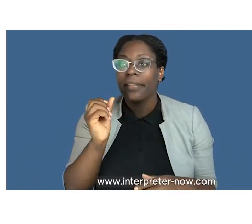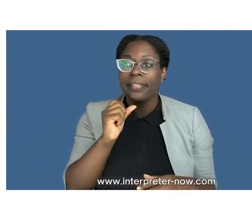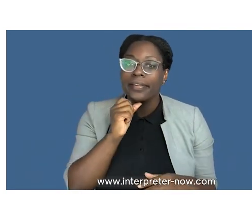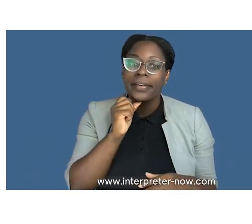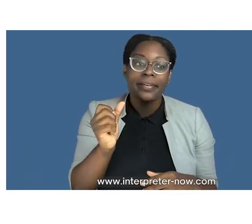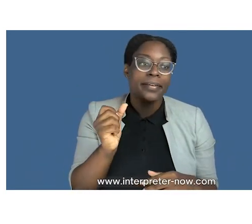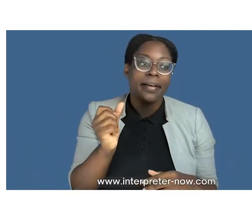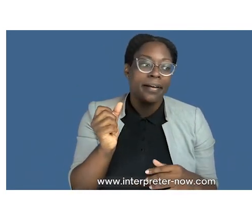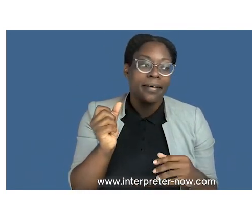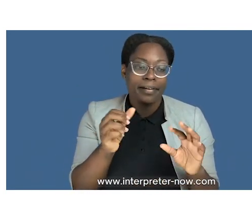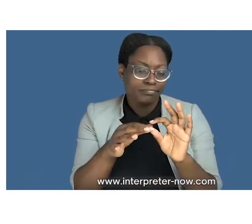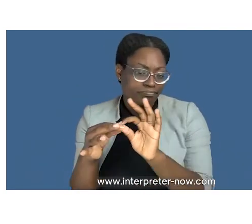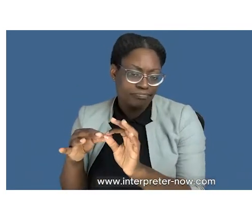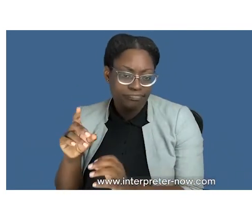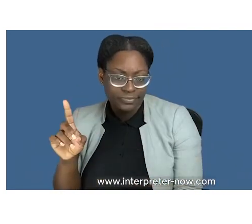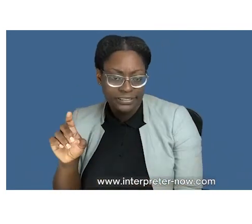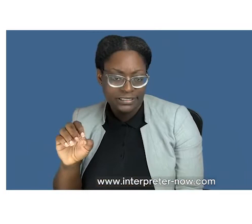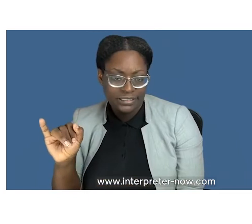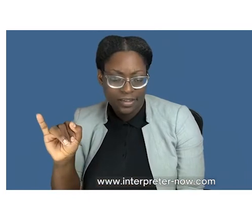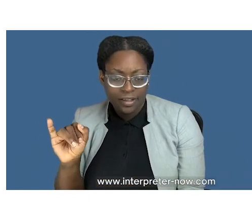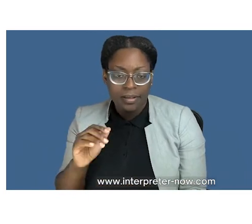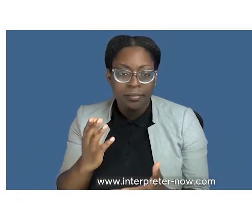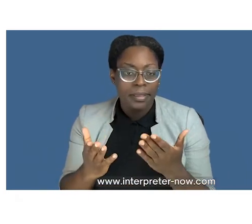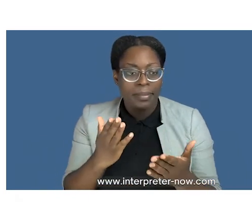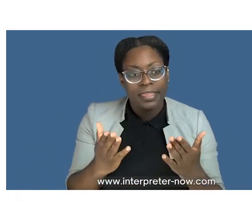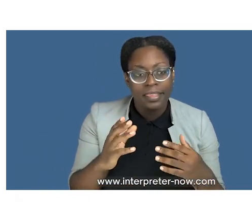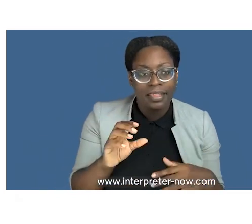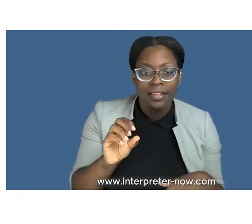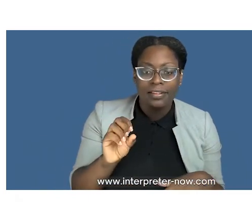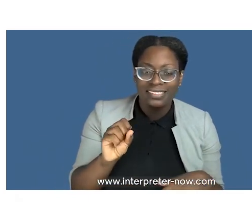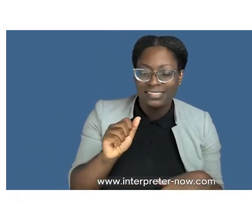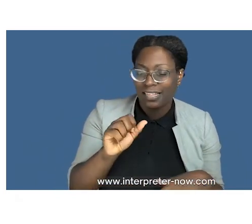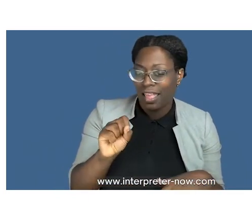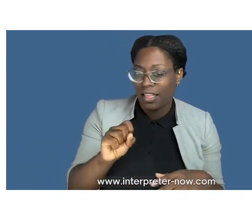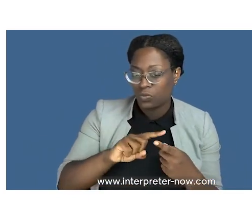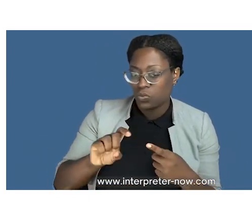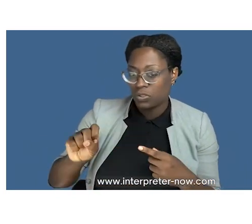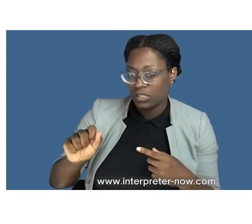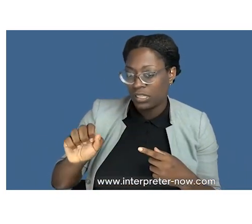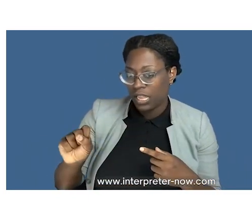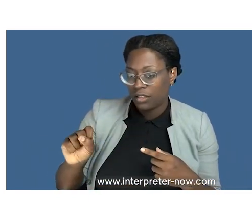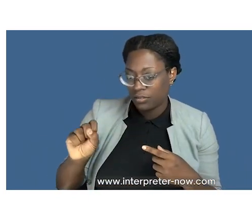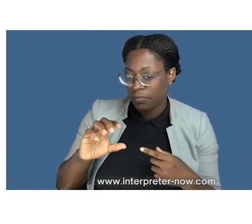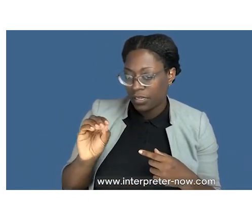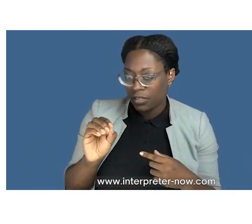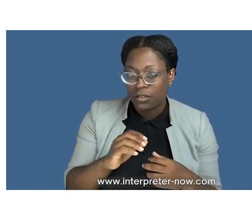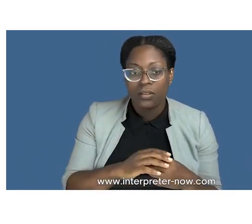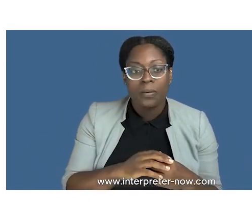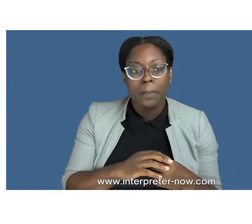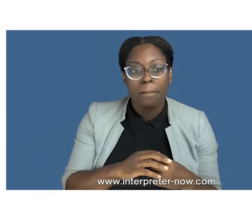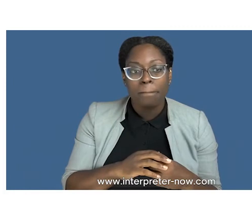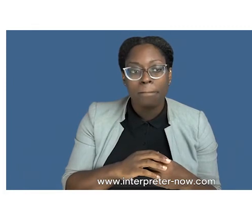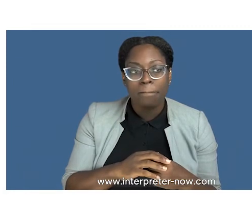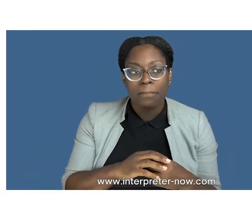to DEI, maybe it's a B2B SaaS company, what would you do to create a sort